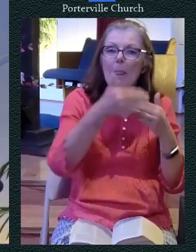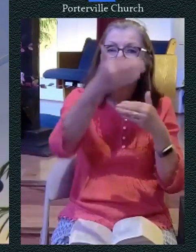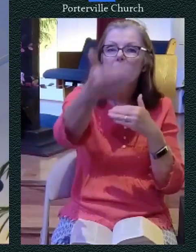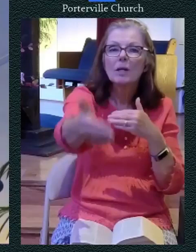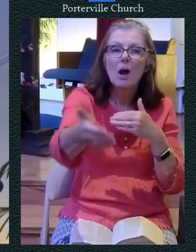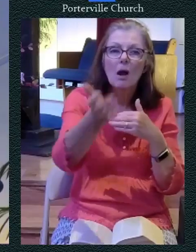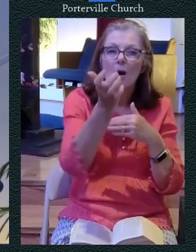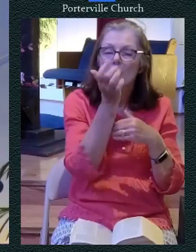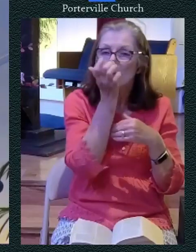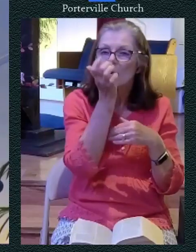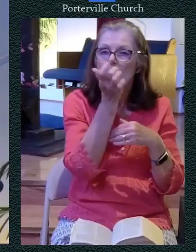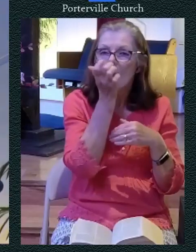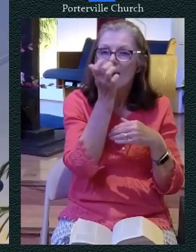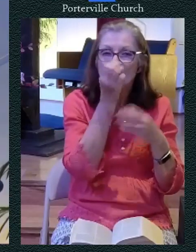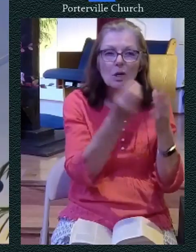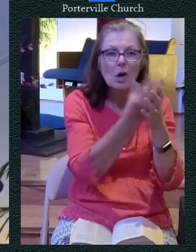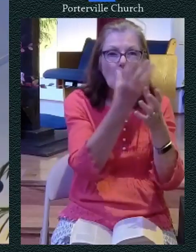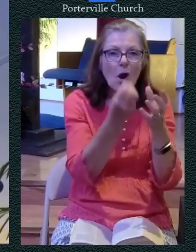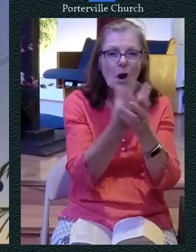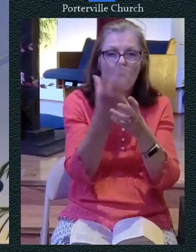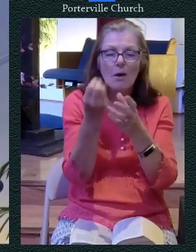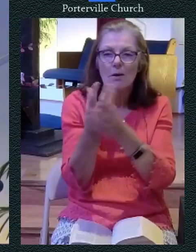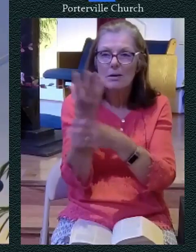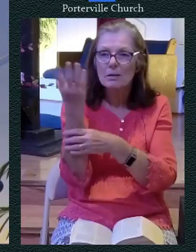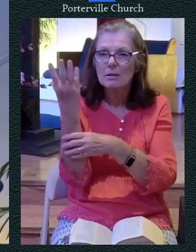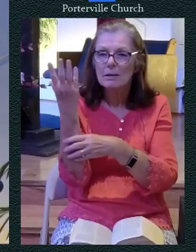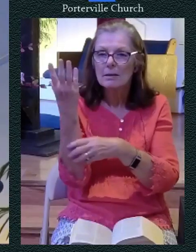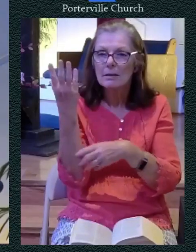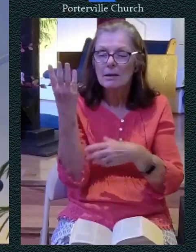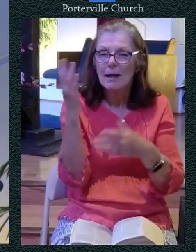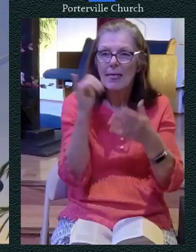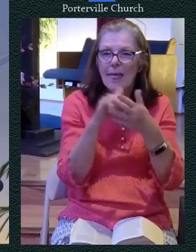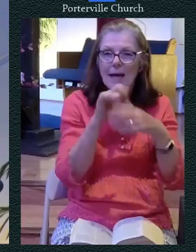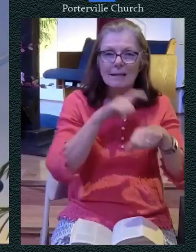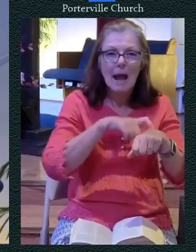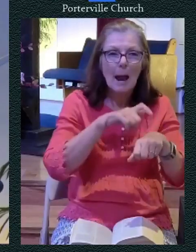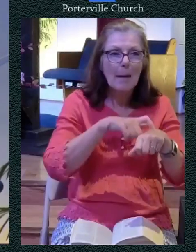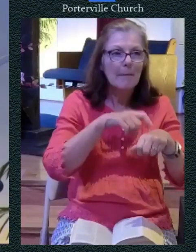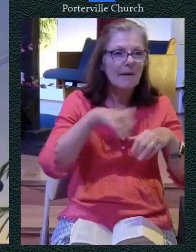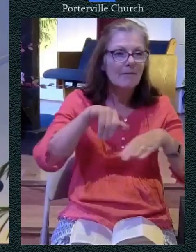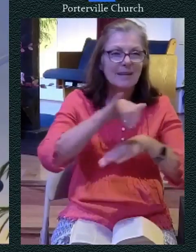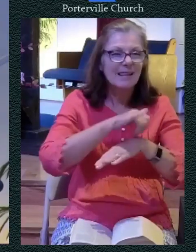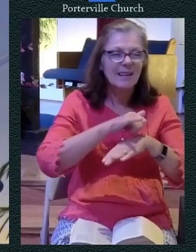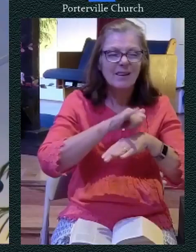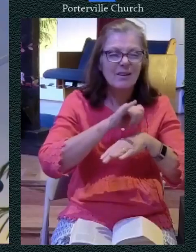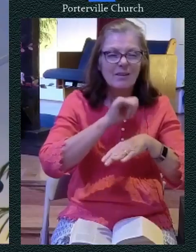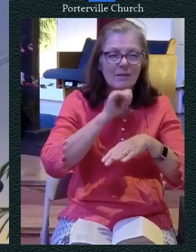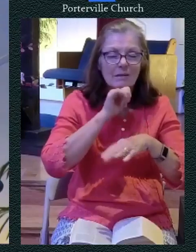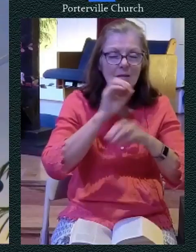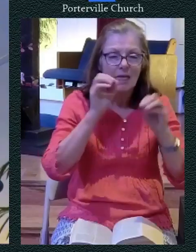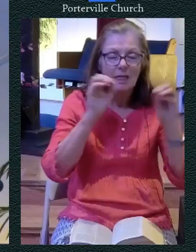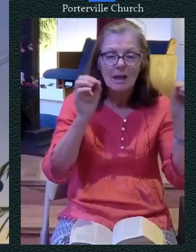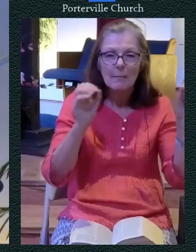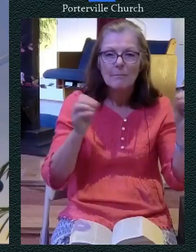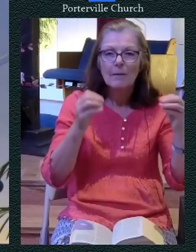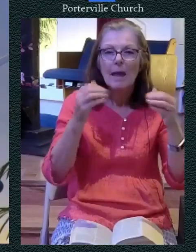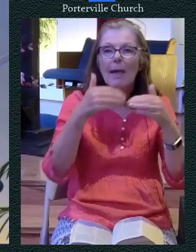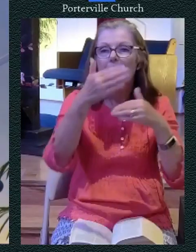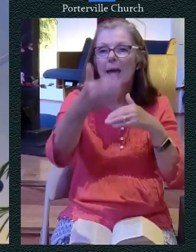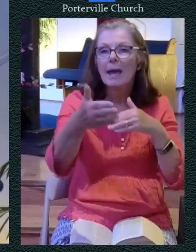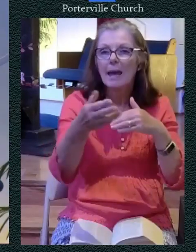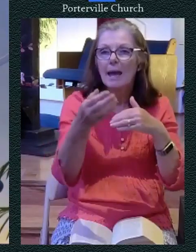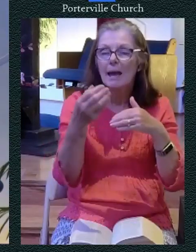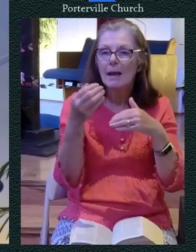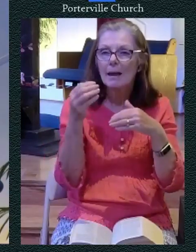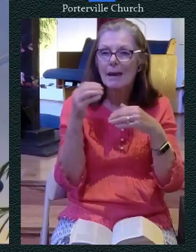a garden area. But at that time of the year, it was just mostly weeds. And then there was pasture beyond that. And